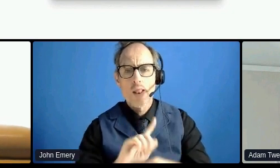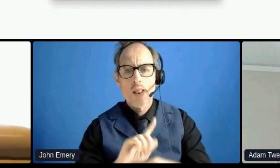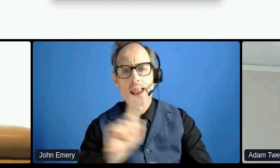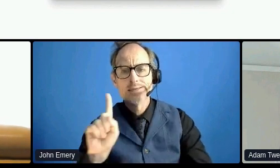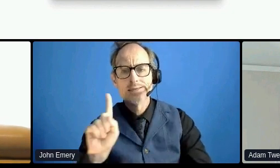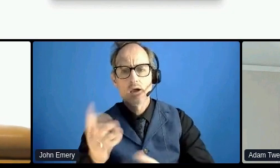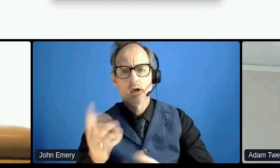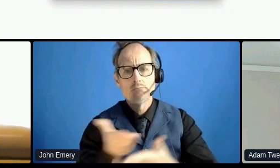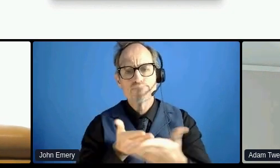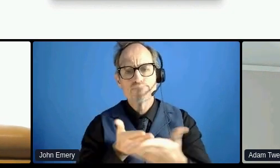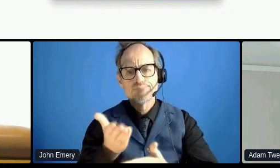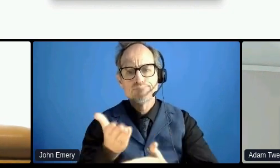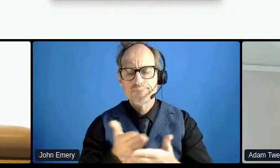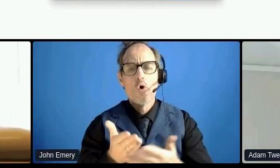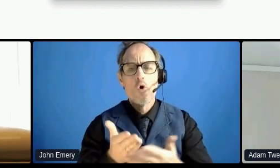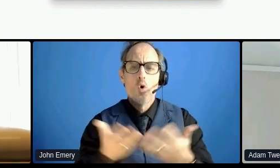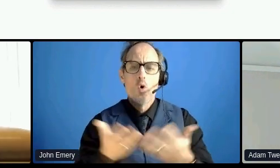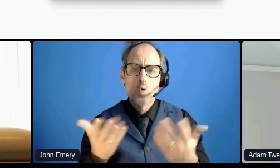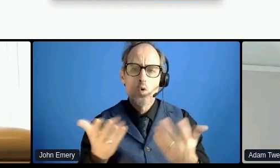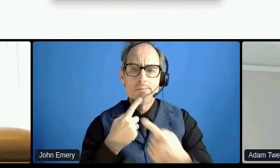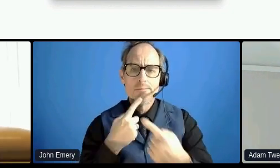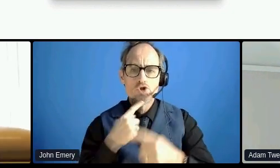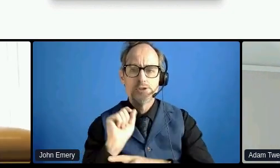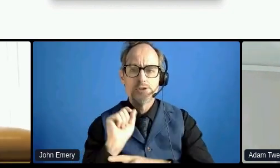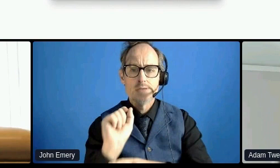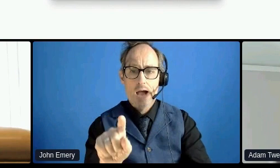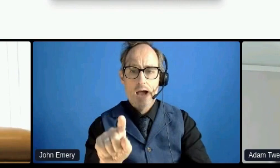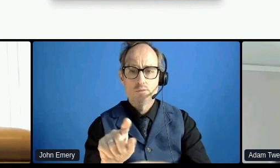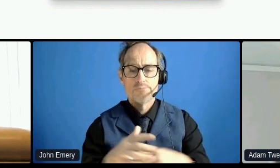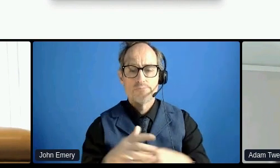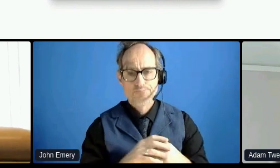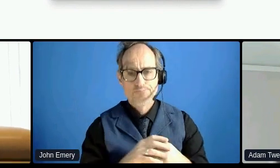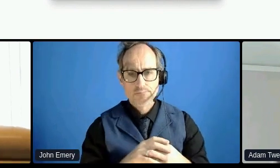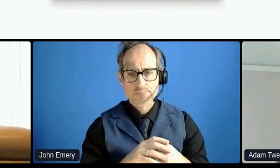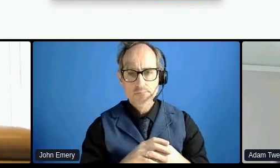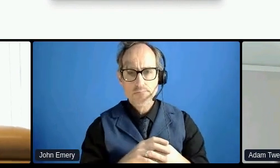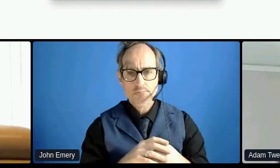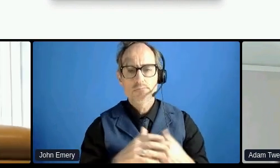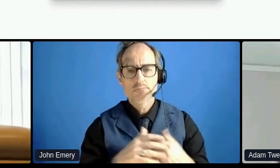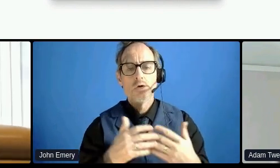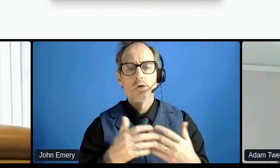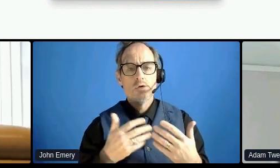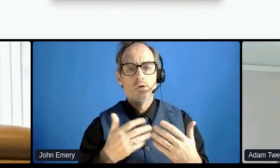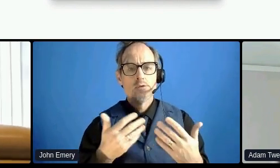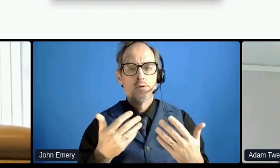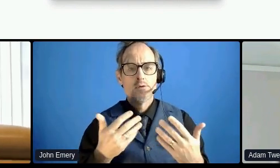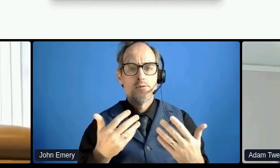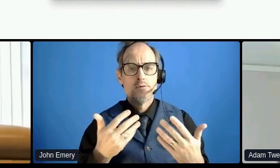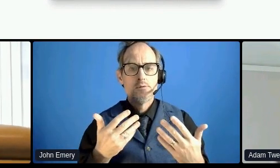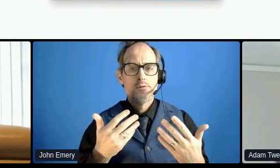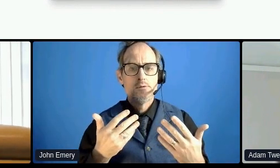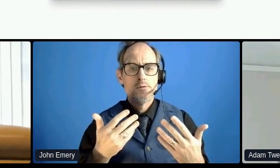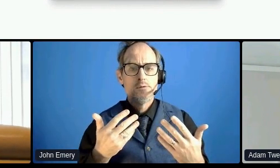send information out to you, whatever works best for you. But diving into one of